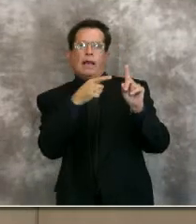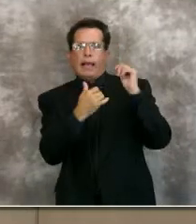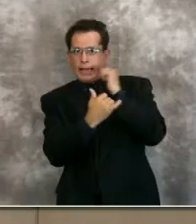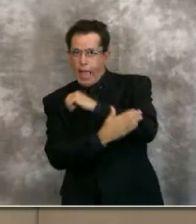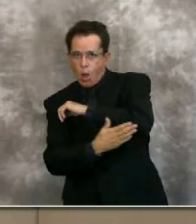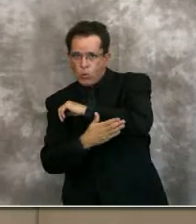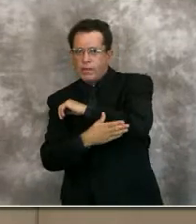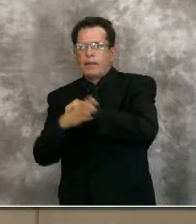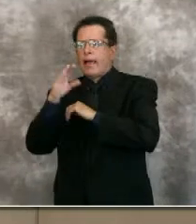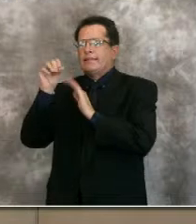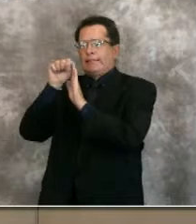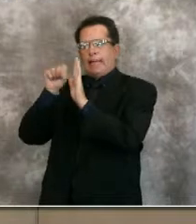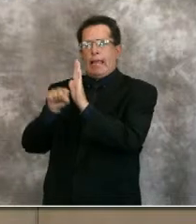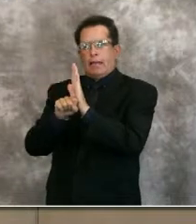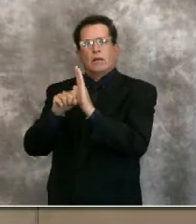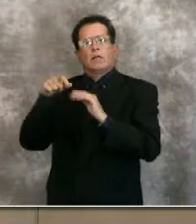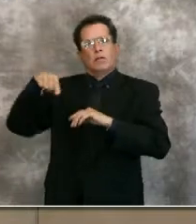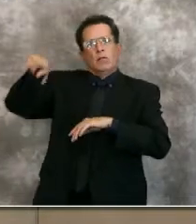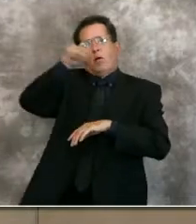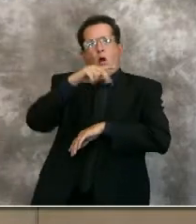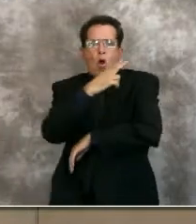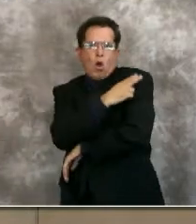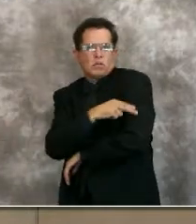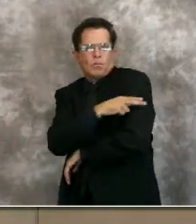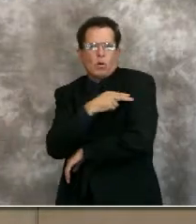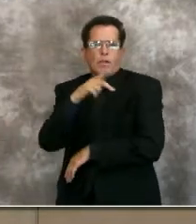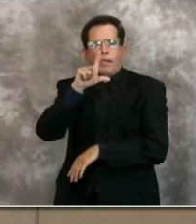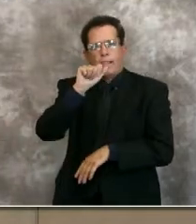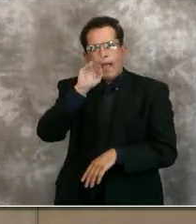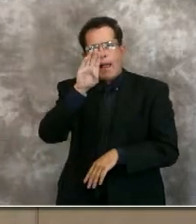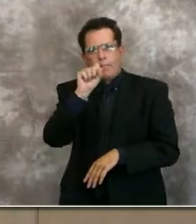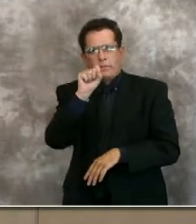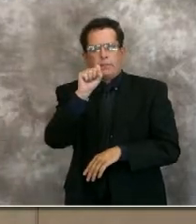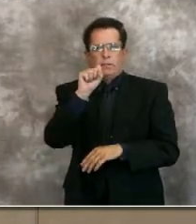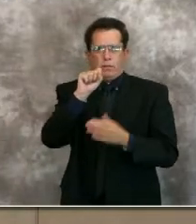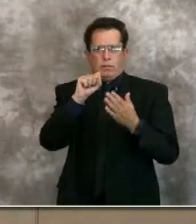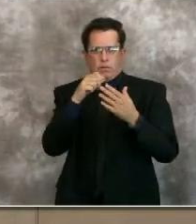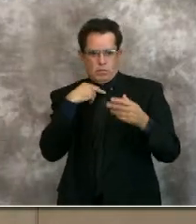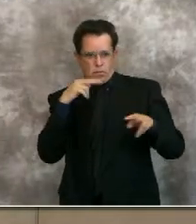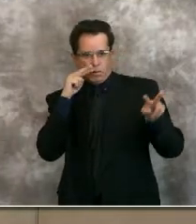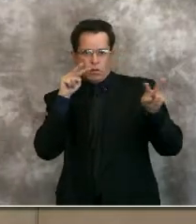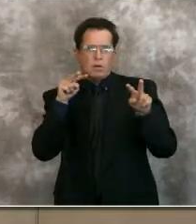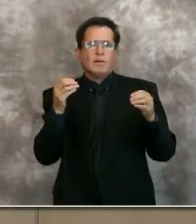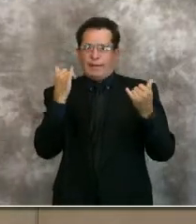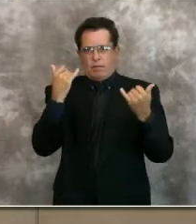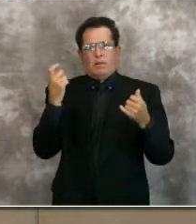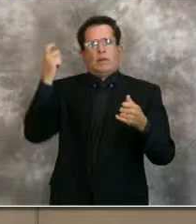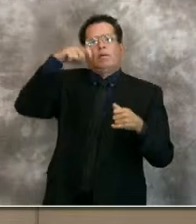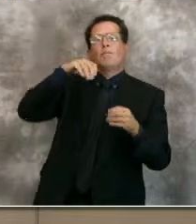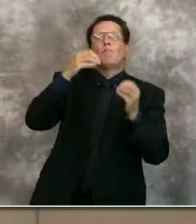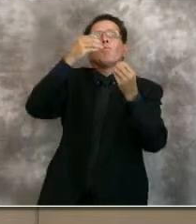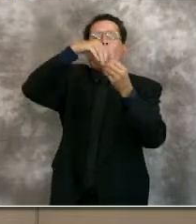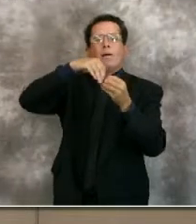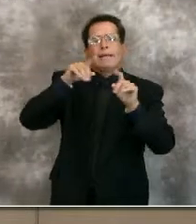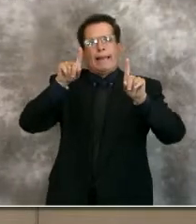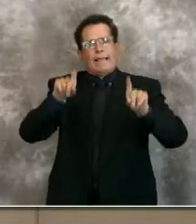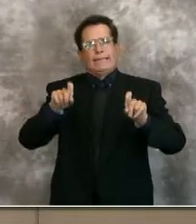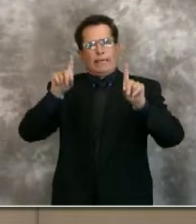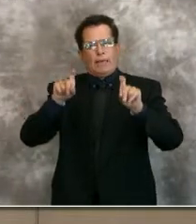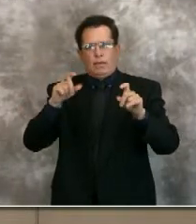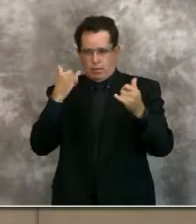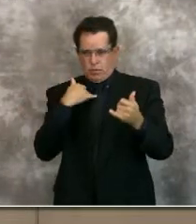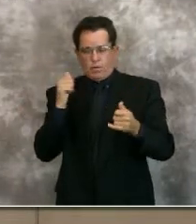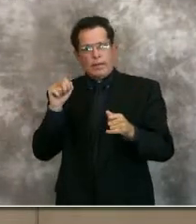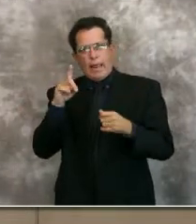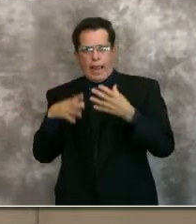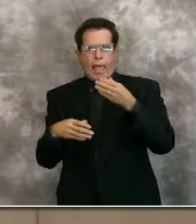state, and all our hospital partners and commercial labs, evidenced by the increased demand on testing, we added about